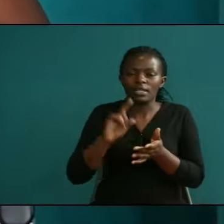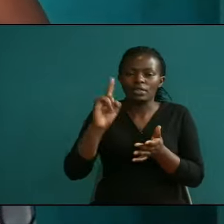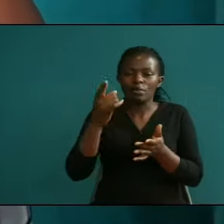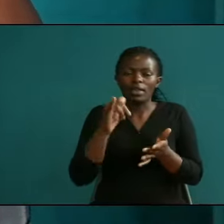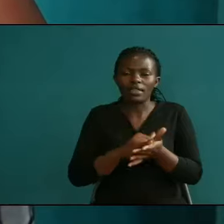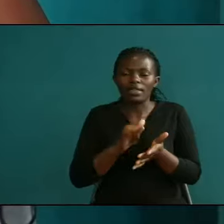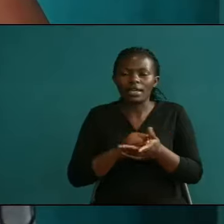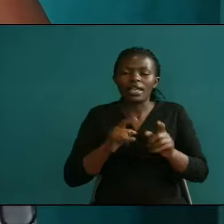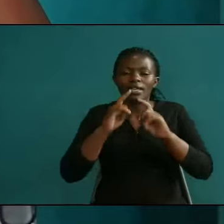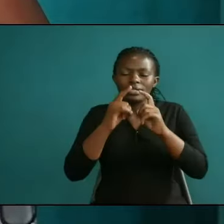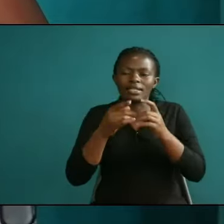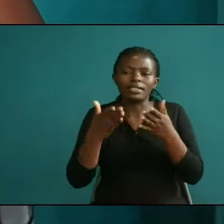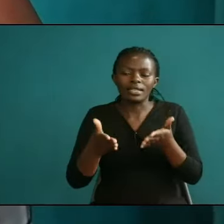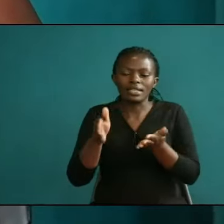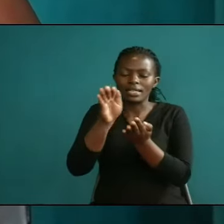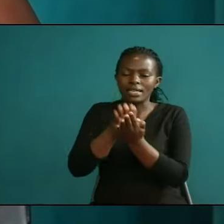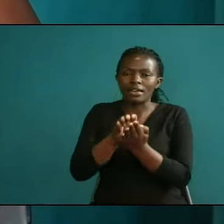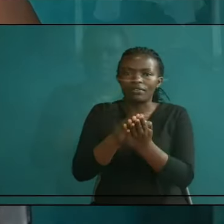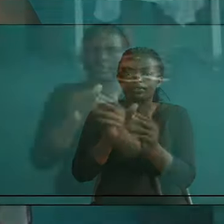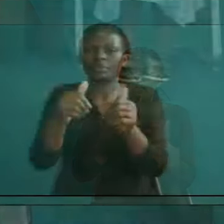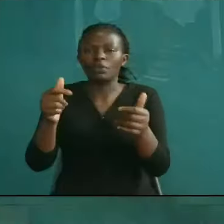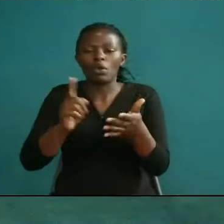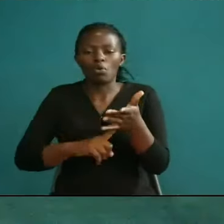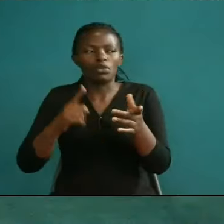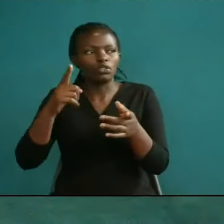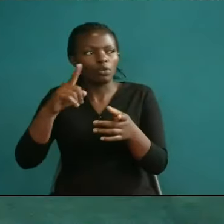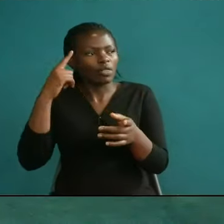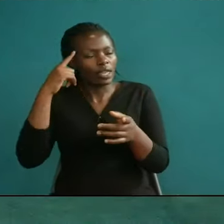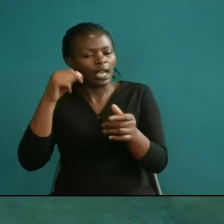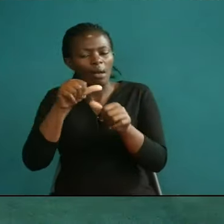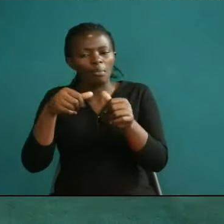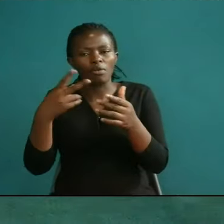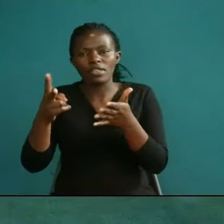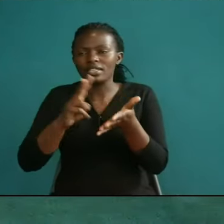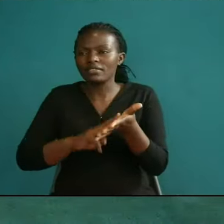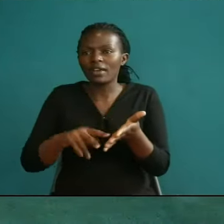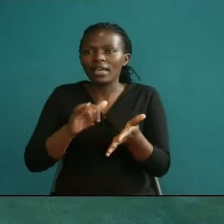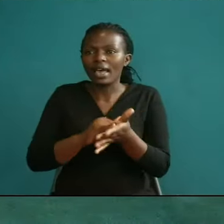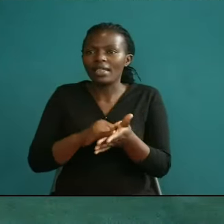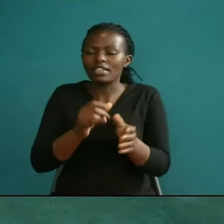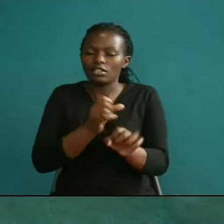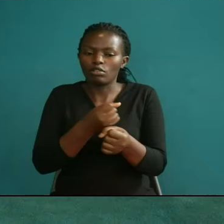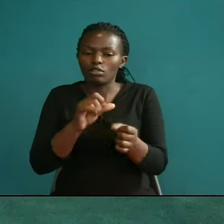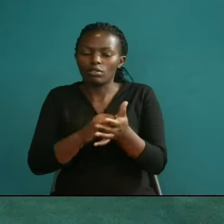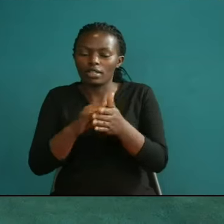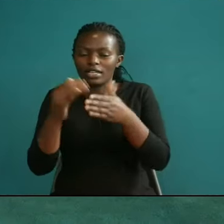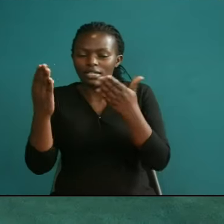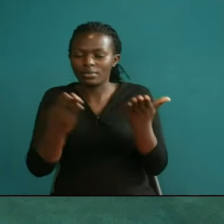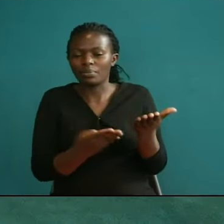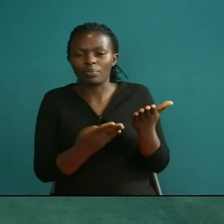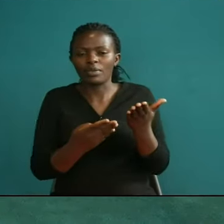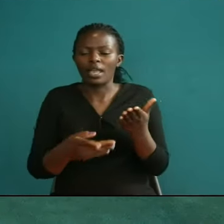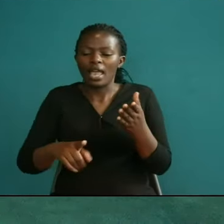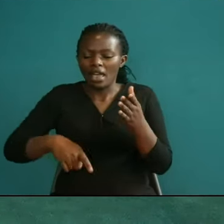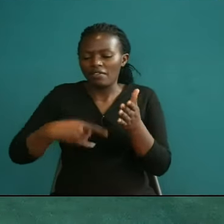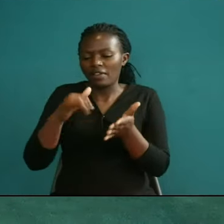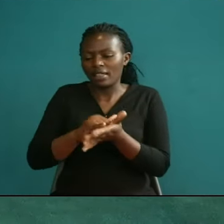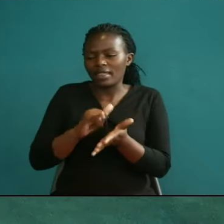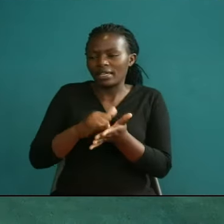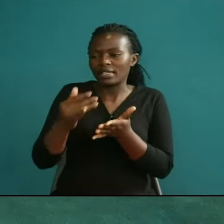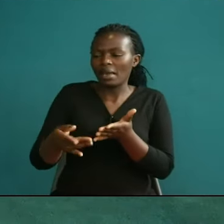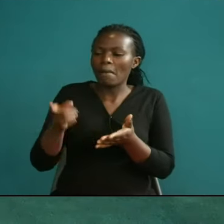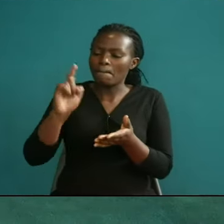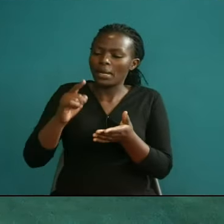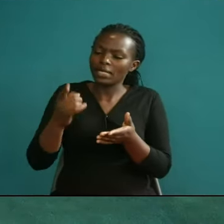whose sins are covered. What do you think about this verse and the solution that is given? I feel like they should have added, and blessed